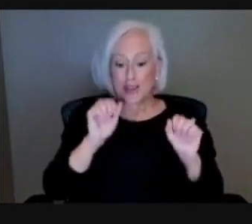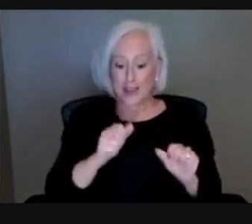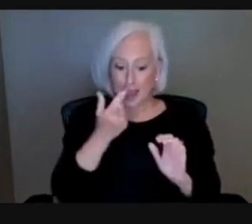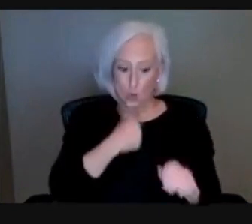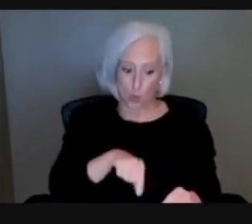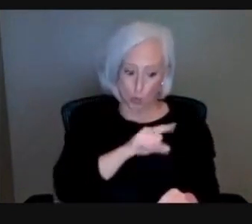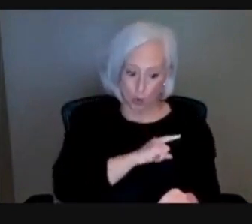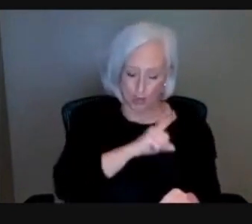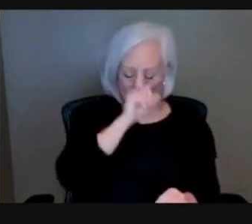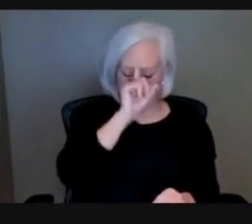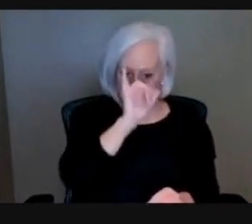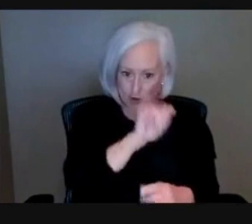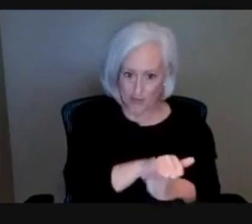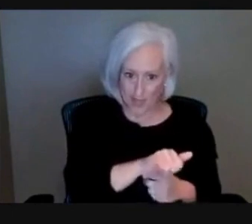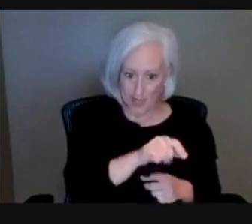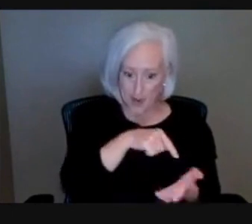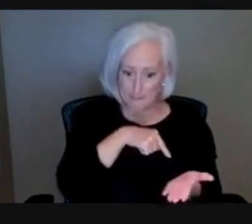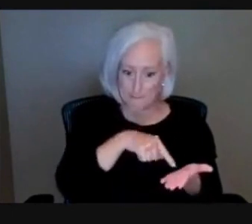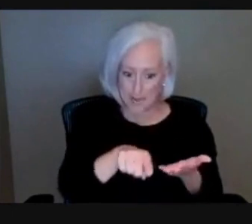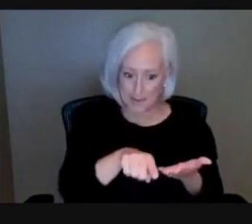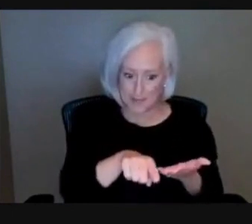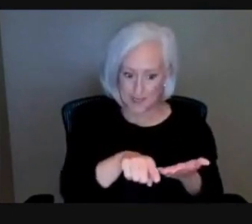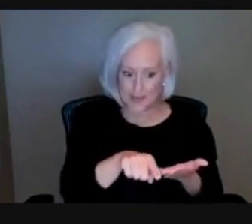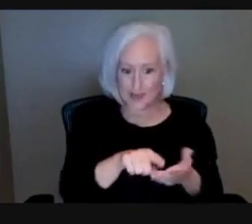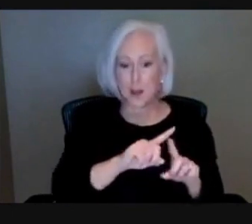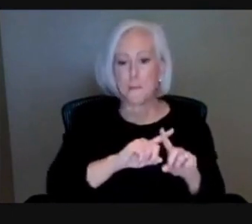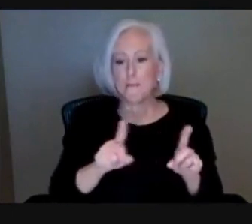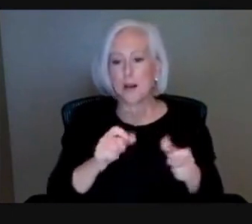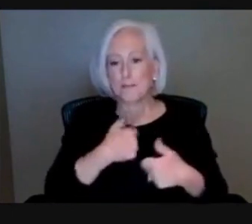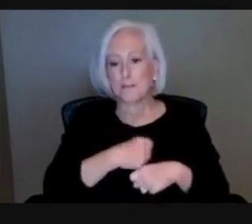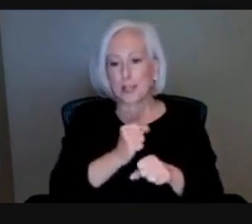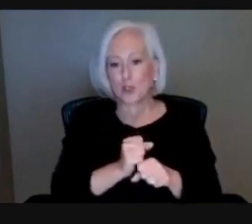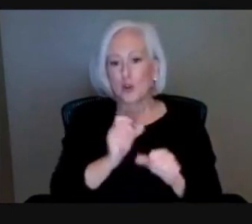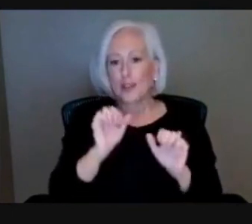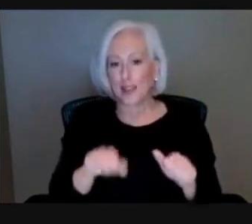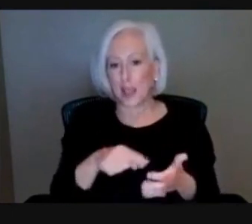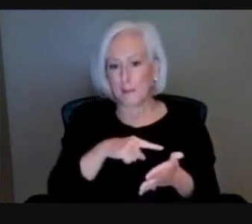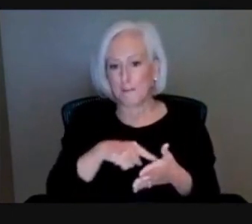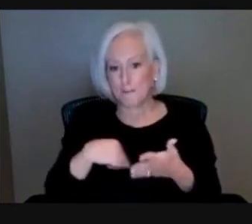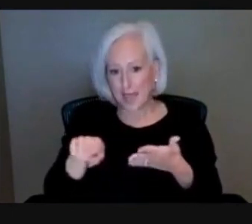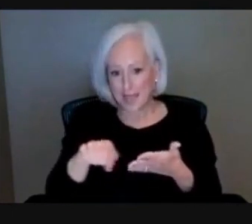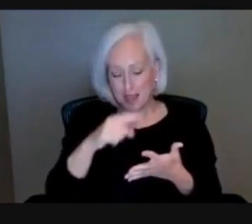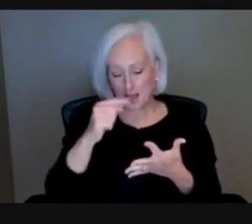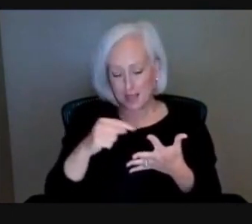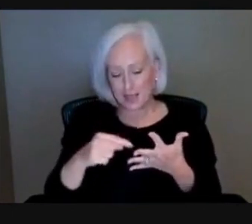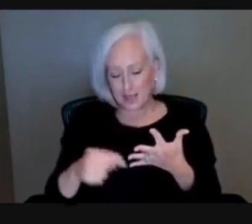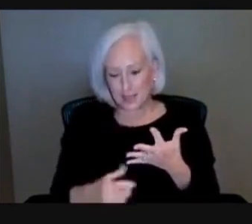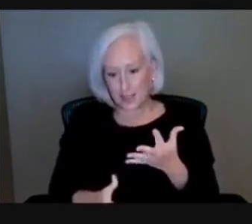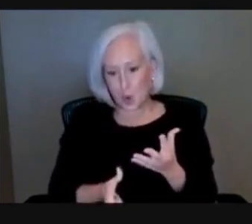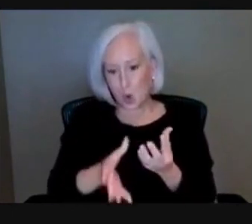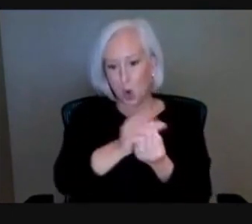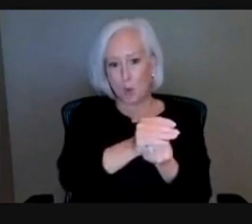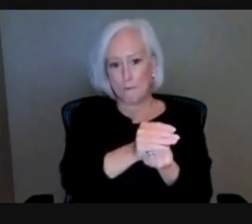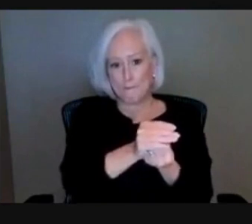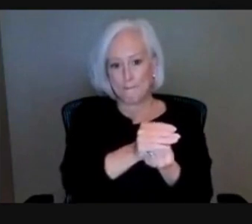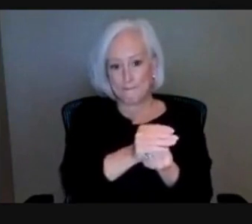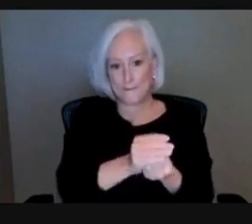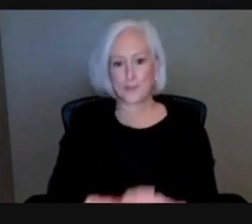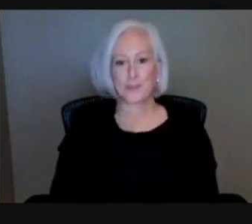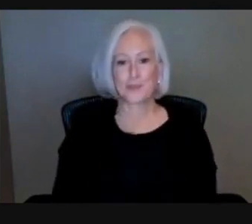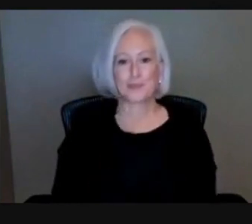the mortgage payment, but you want to qualify for the whole entire thing in your own comfort zone.